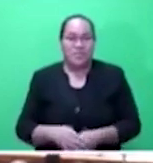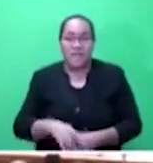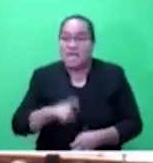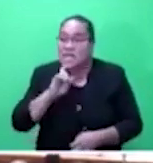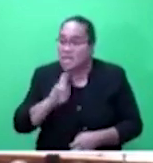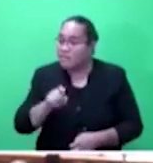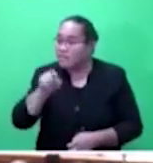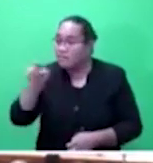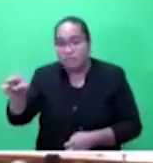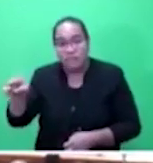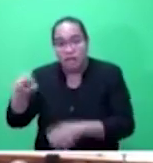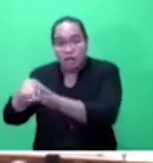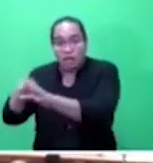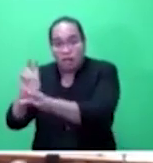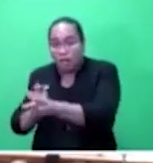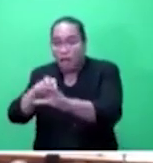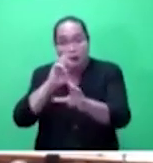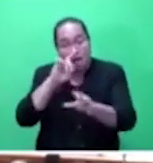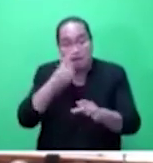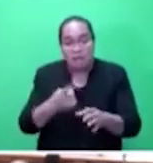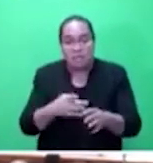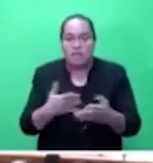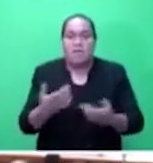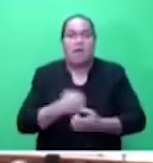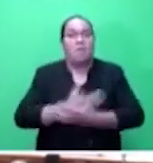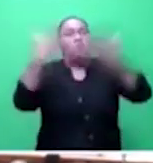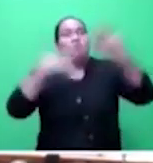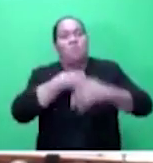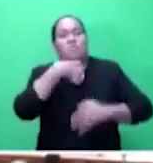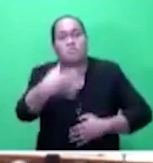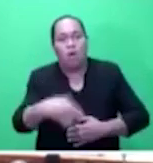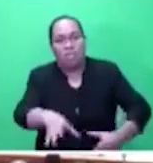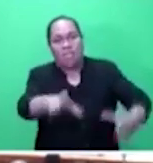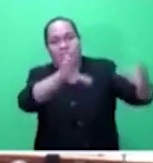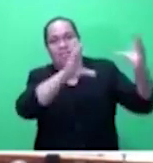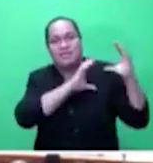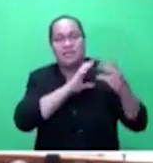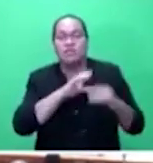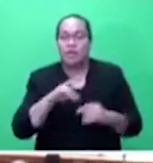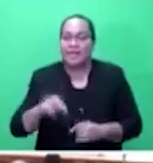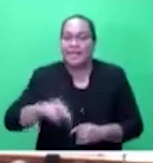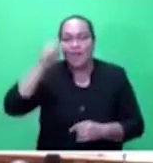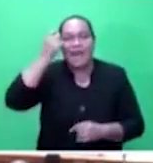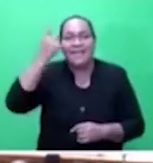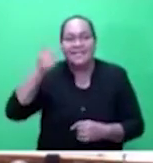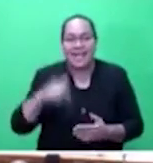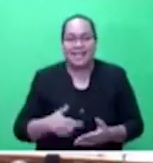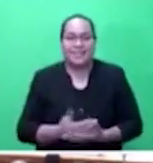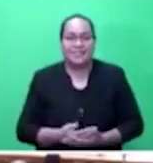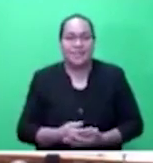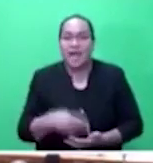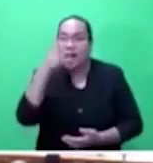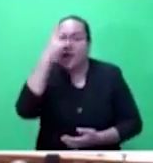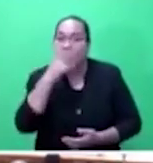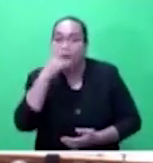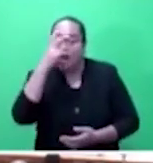are incapacitated from helping them, it will create an even bigger social problem. They need to understand this. Elderly citizens are at